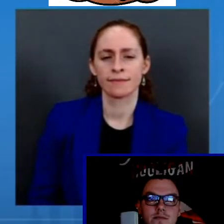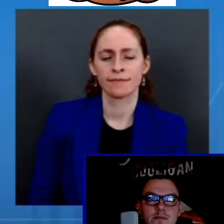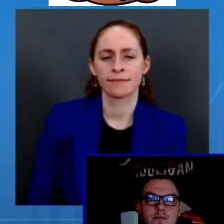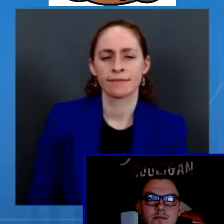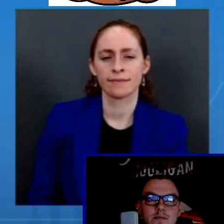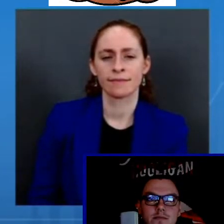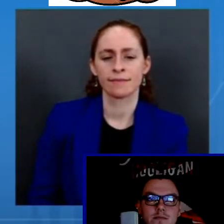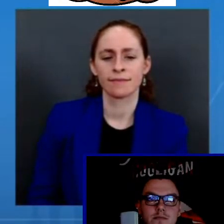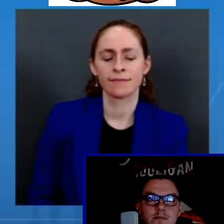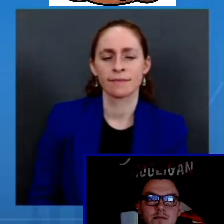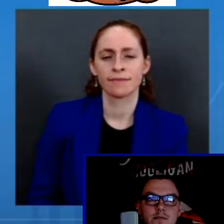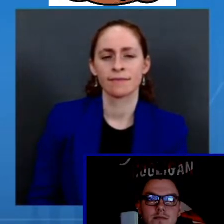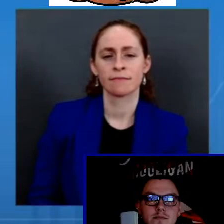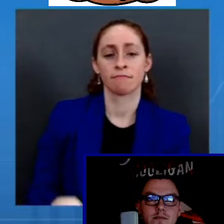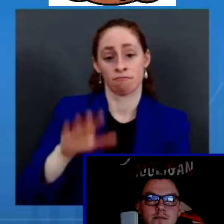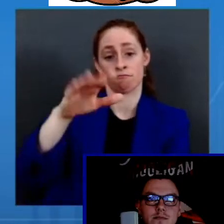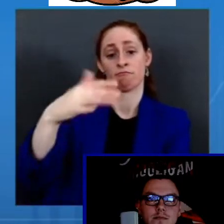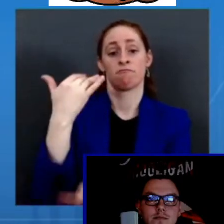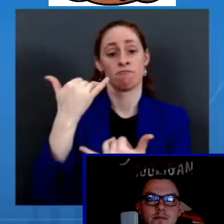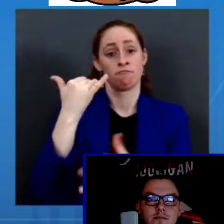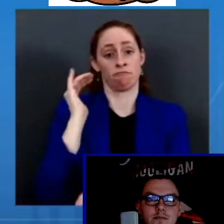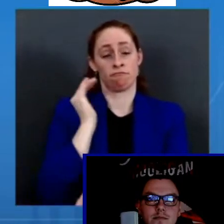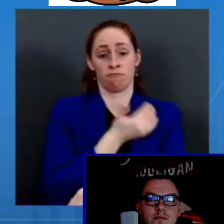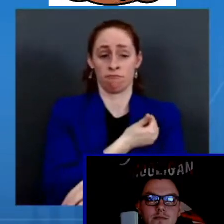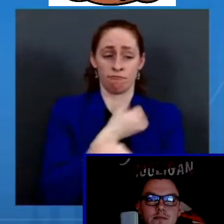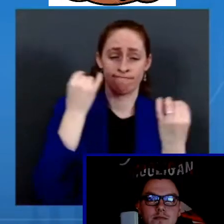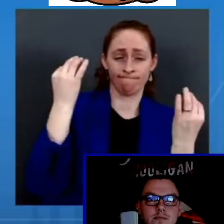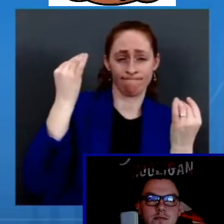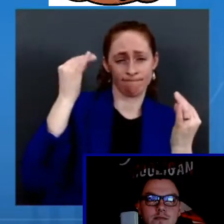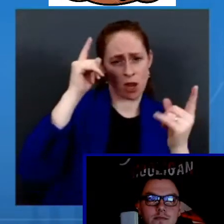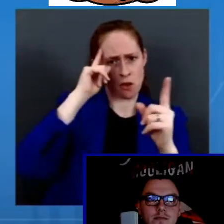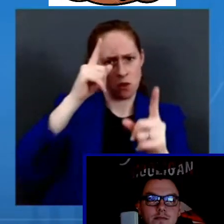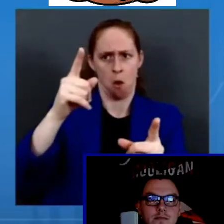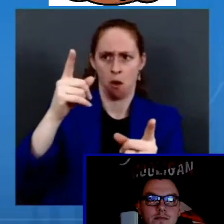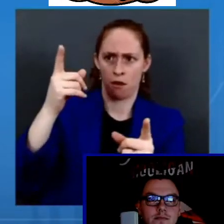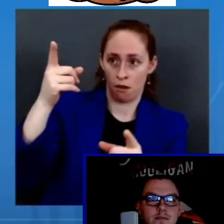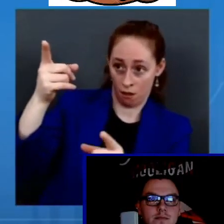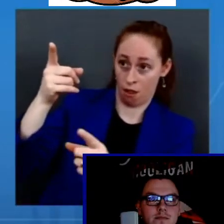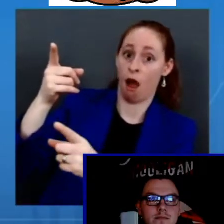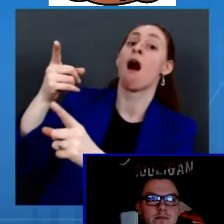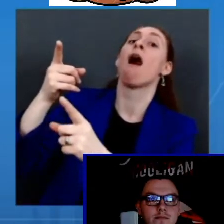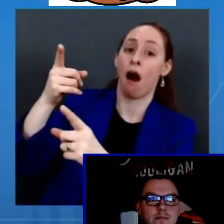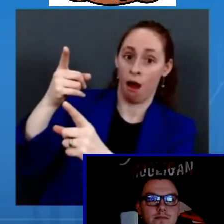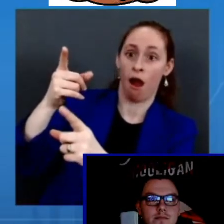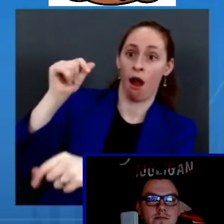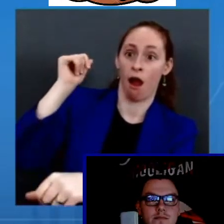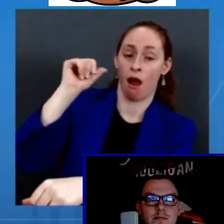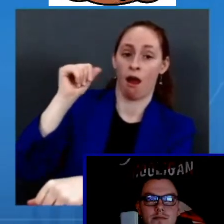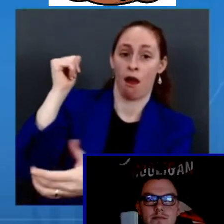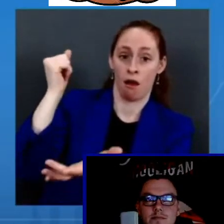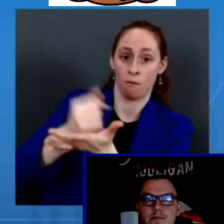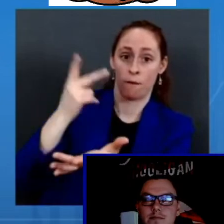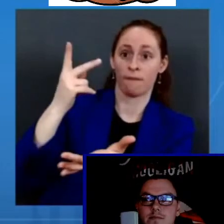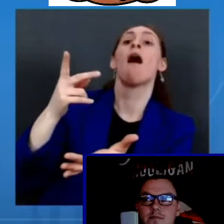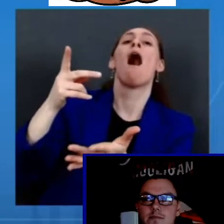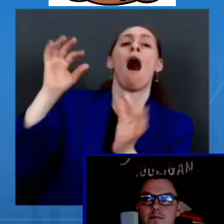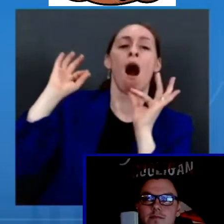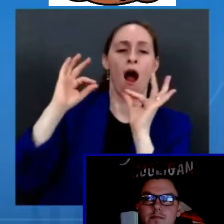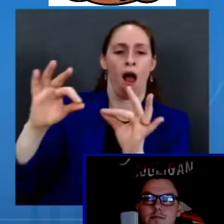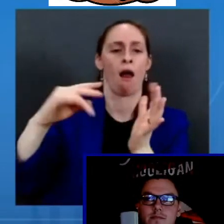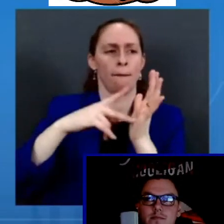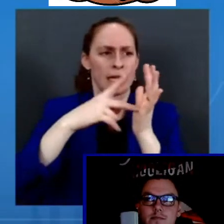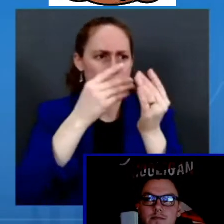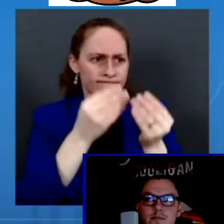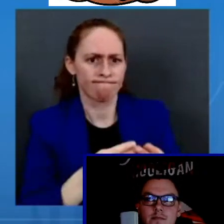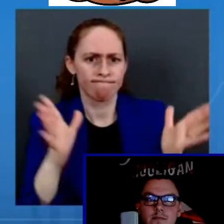they've been authorized by the FDA. The antivirals will be provided to states and jurisdictions at no